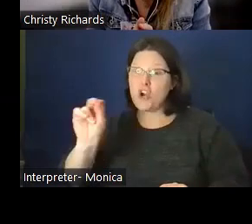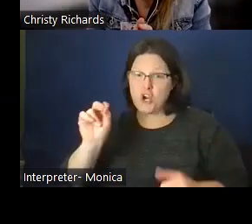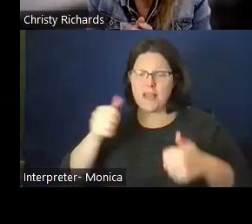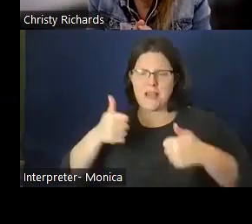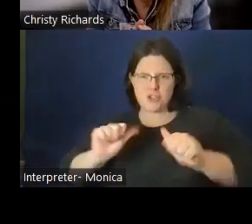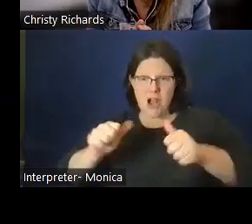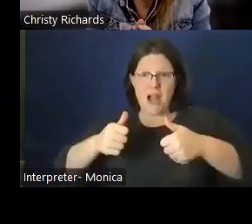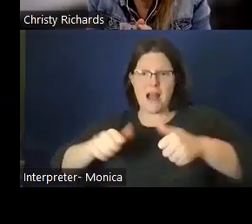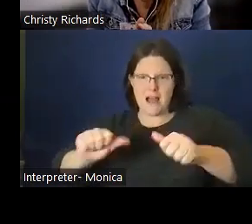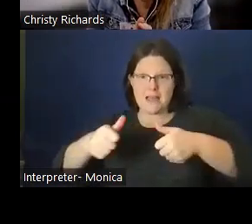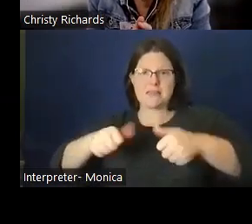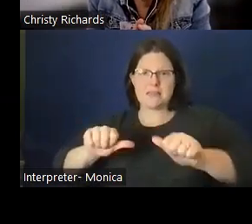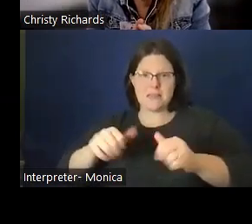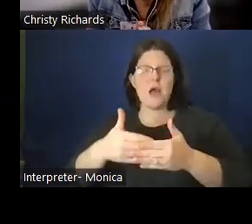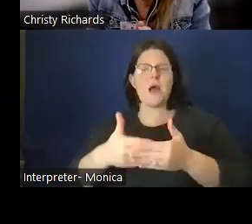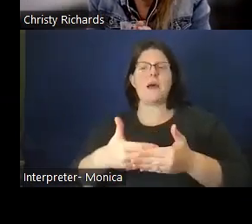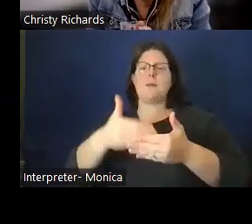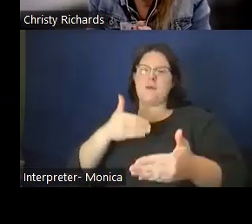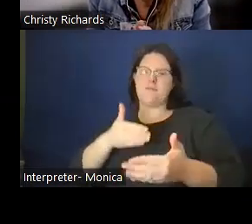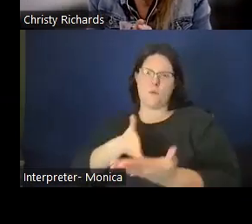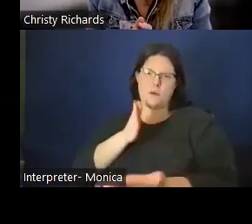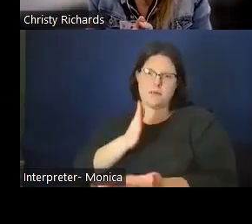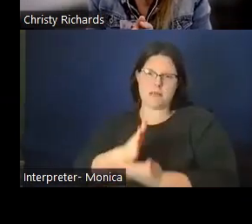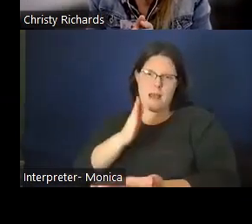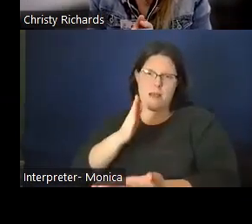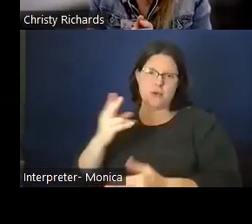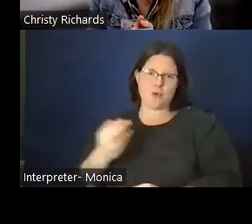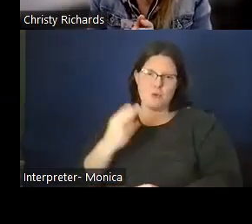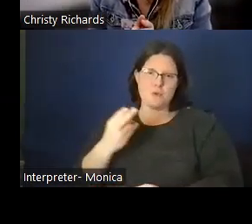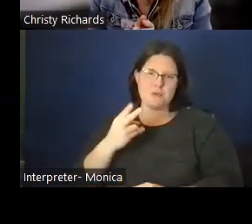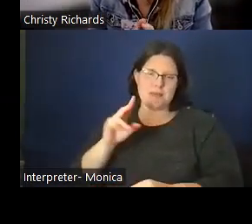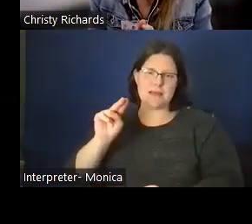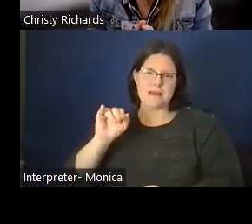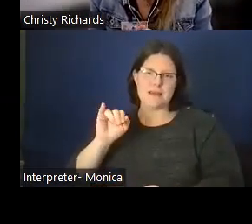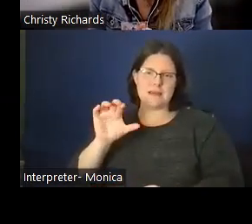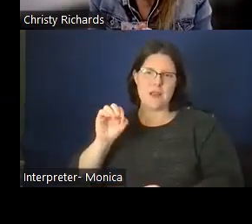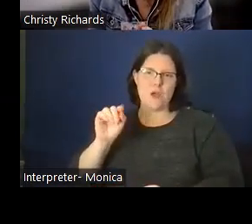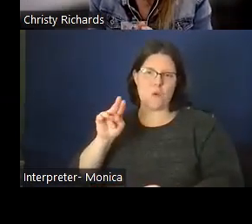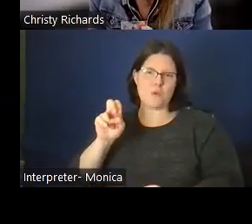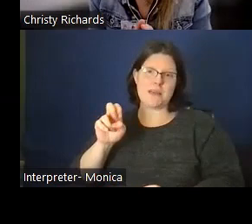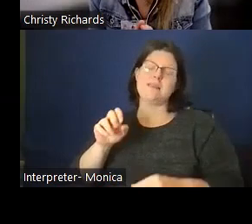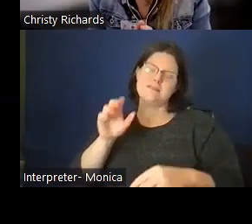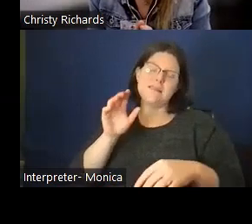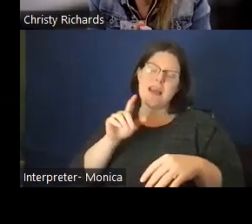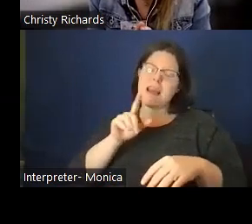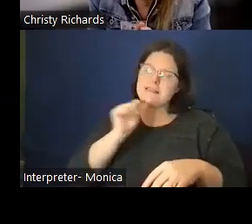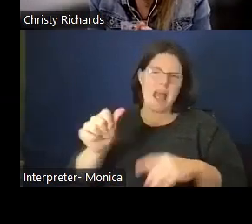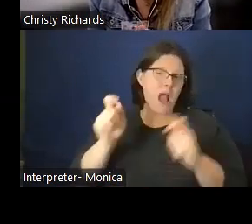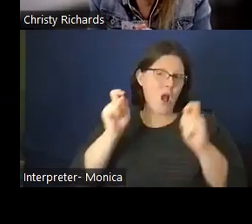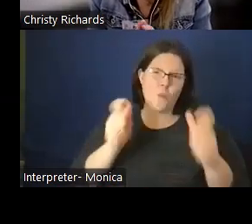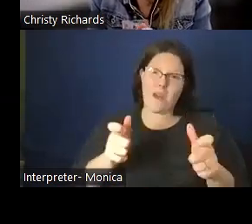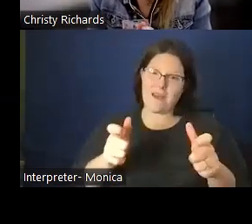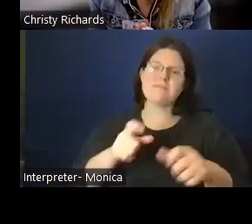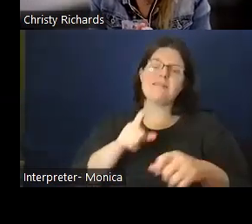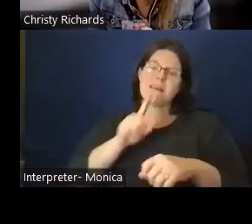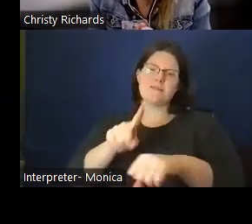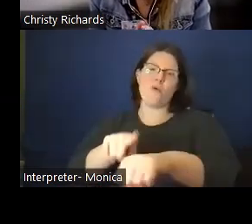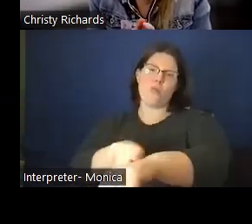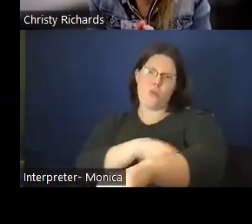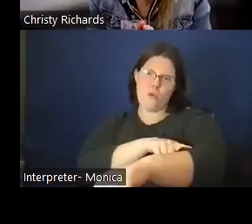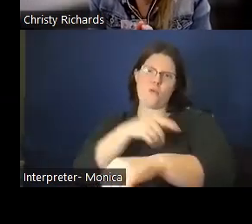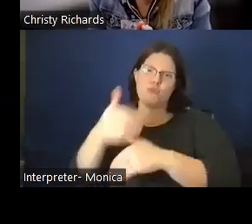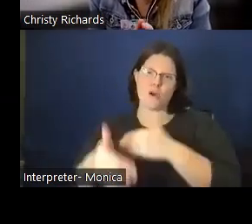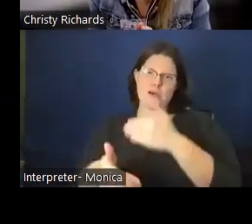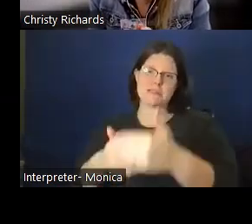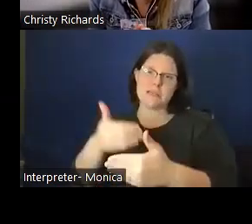actually able to stop using nicotine. This is a long process. This doesn't necessarily mean a one and done.